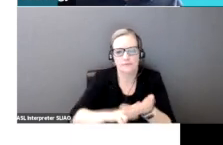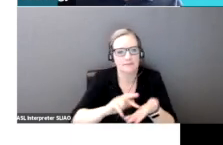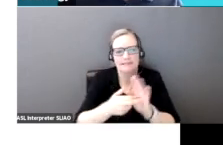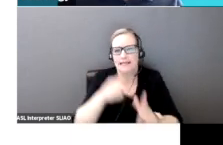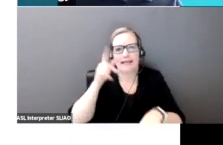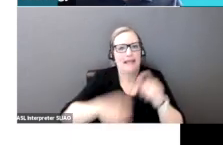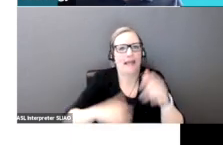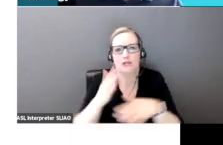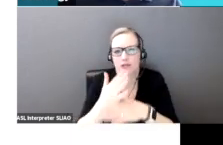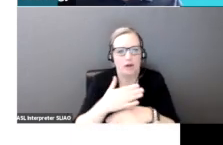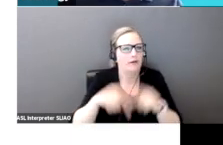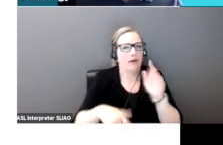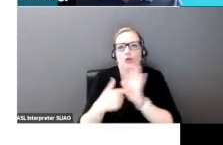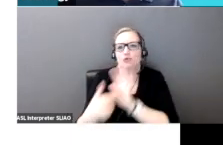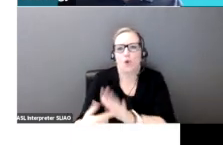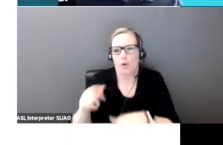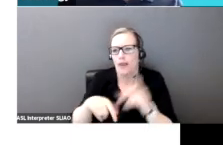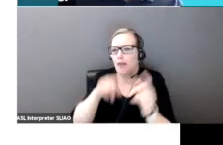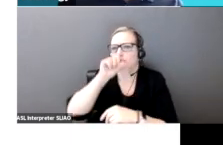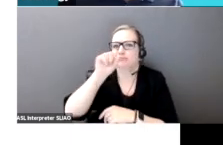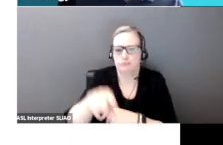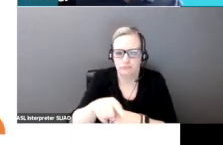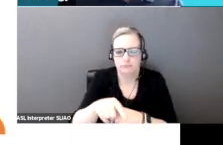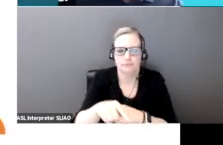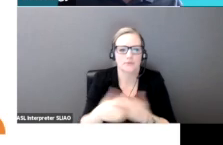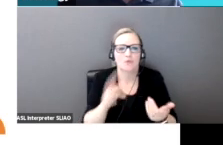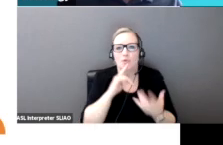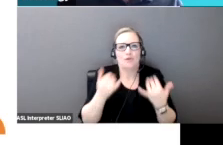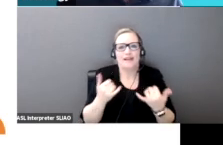to protect it than to recover it.